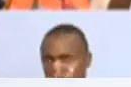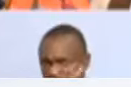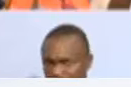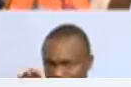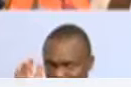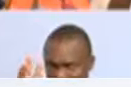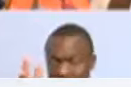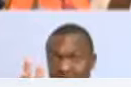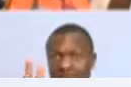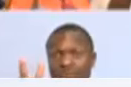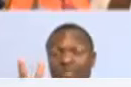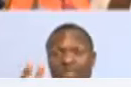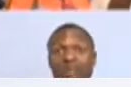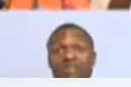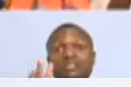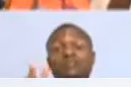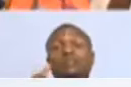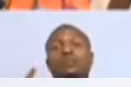2,263,671.